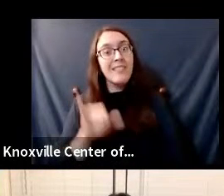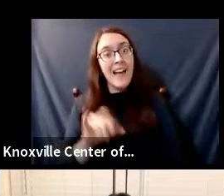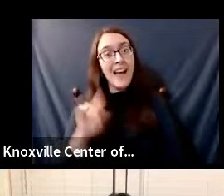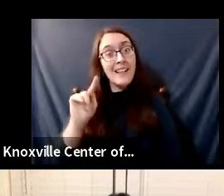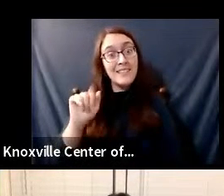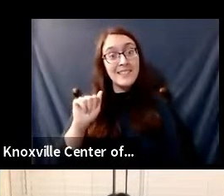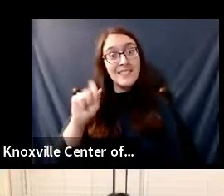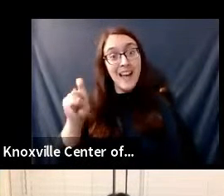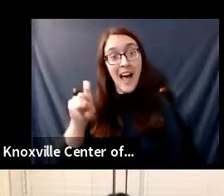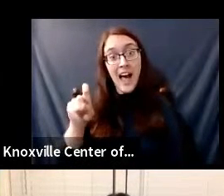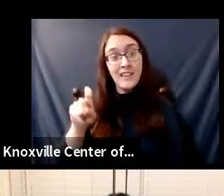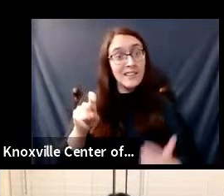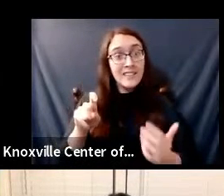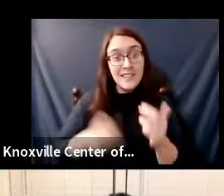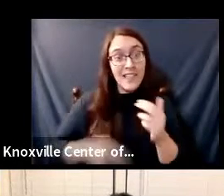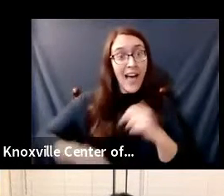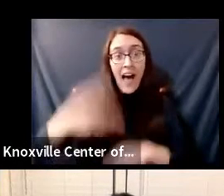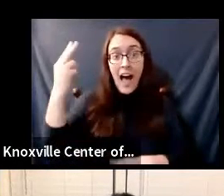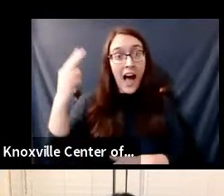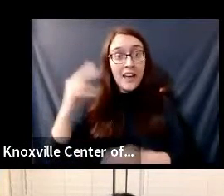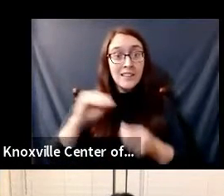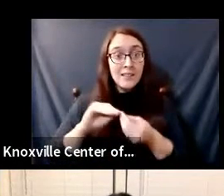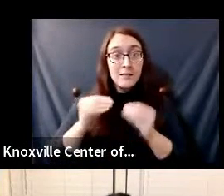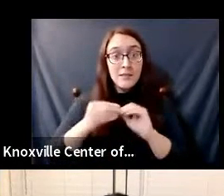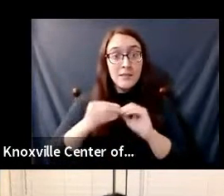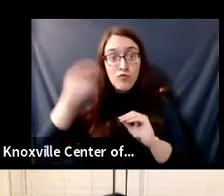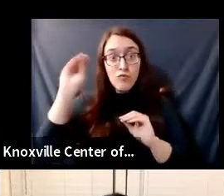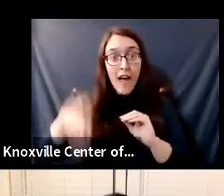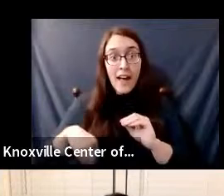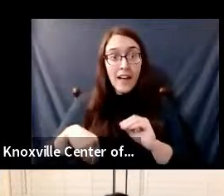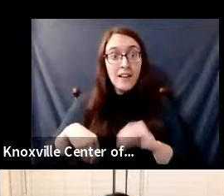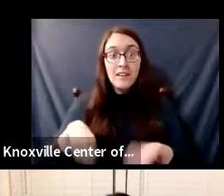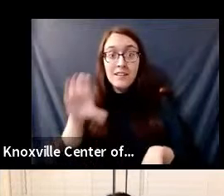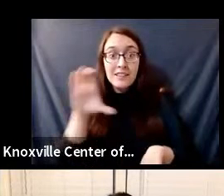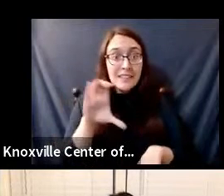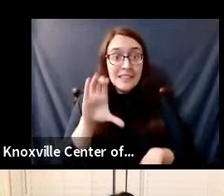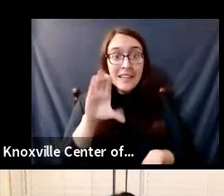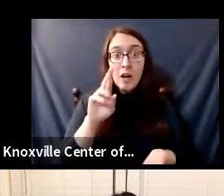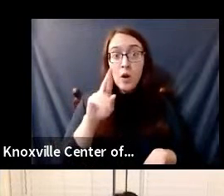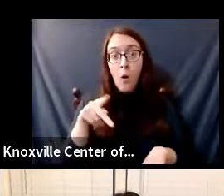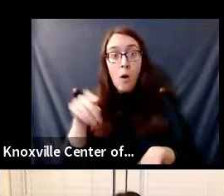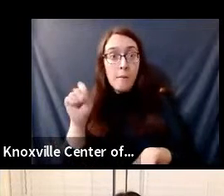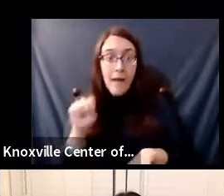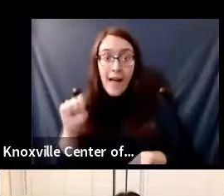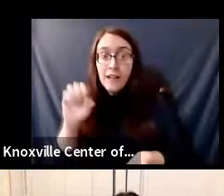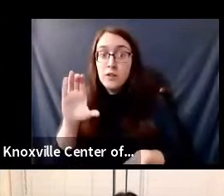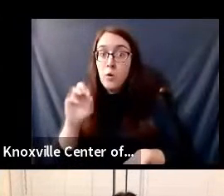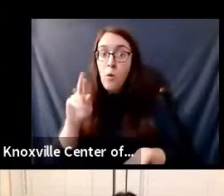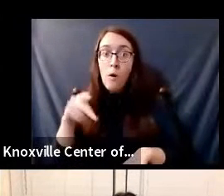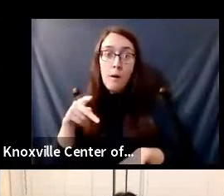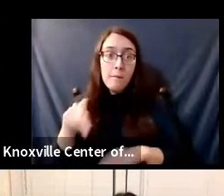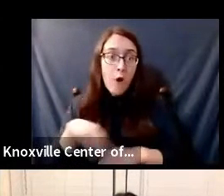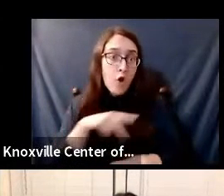the highest rate of any C Corp, S Corp, personal, or whatever. So